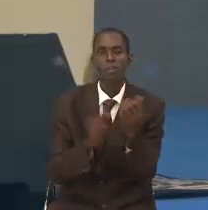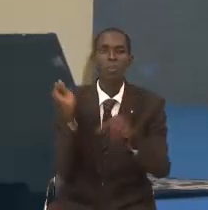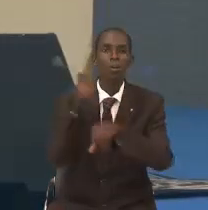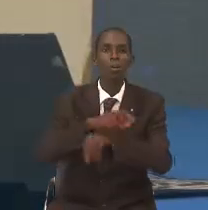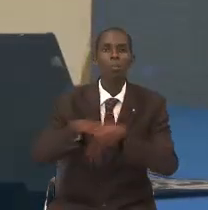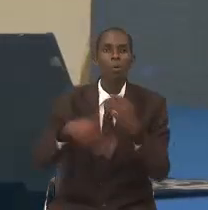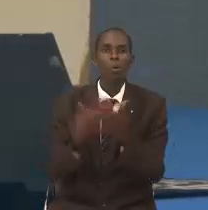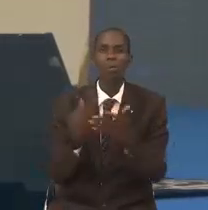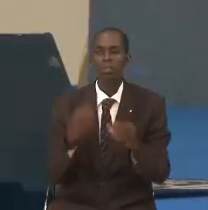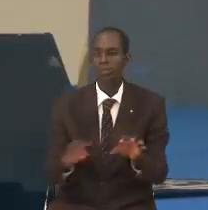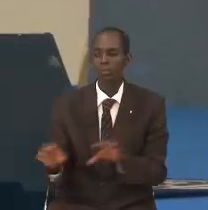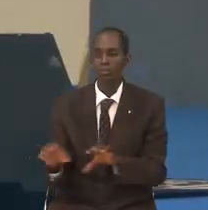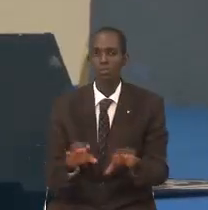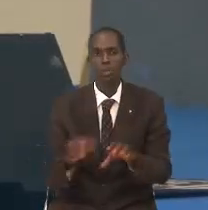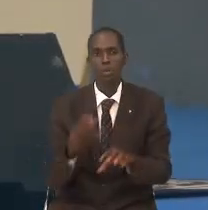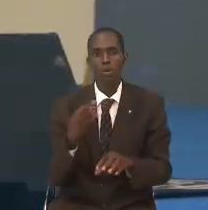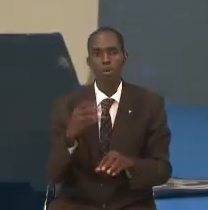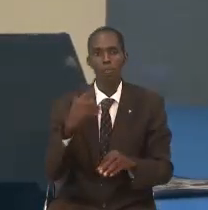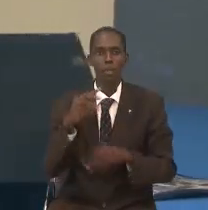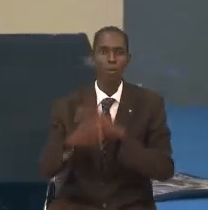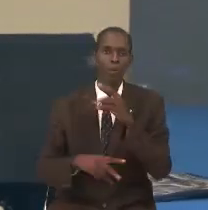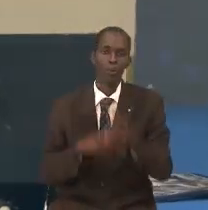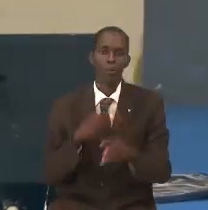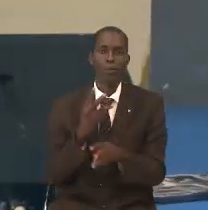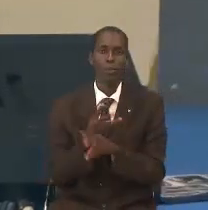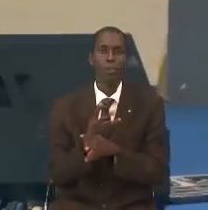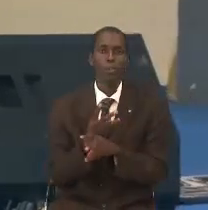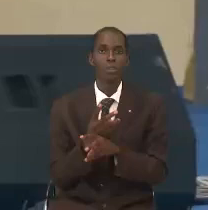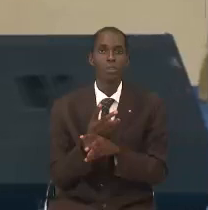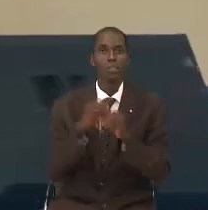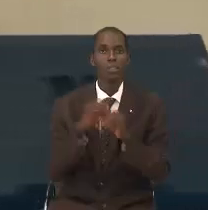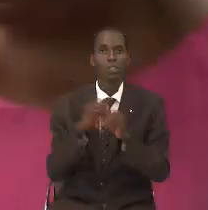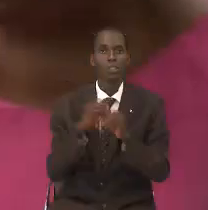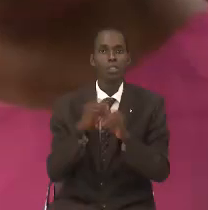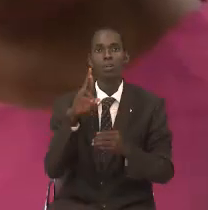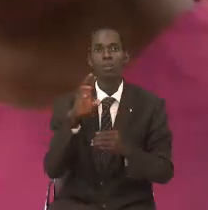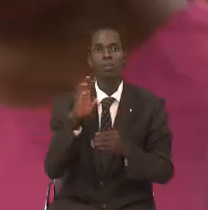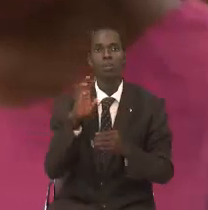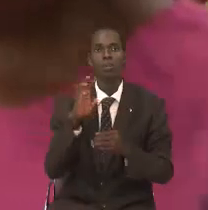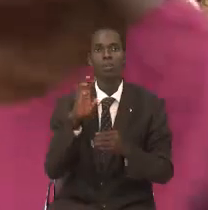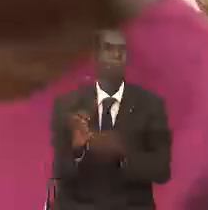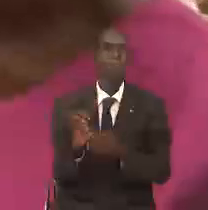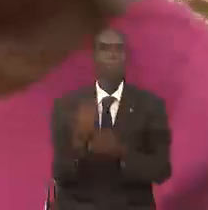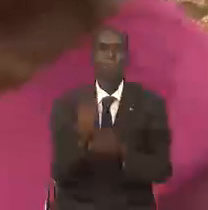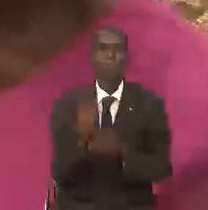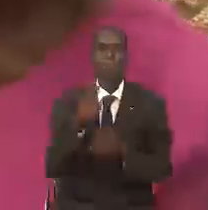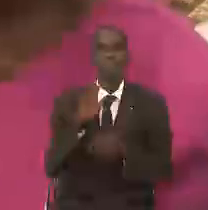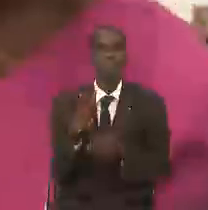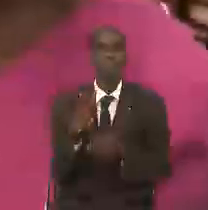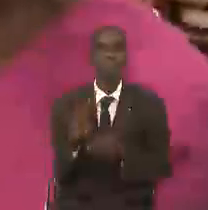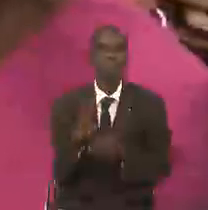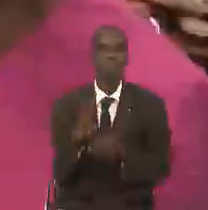activities of the world. It tells us in Revelation chapter 2 I'm reading from verse